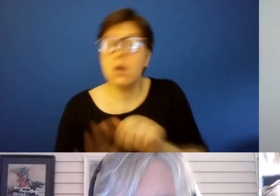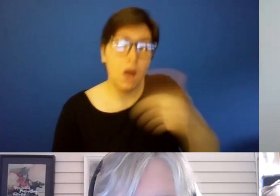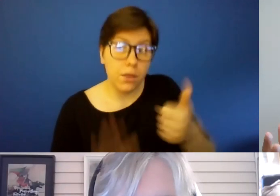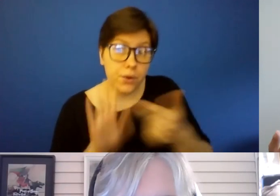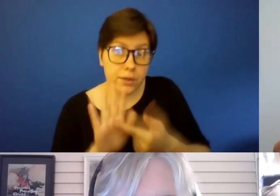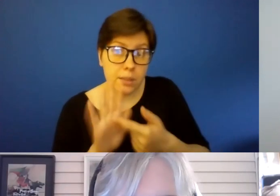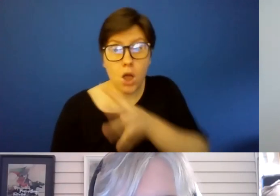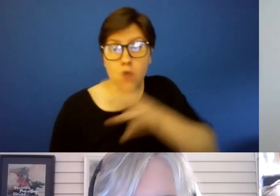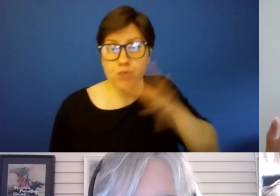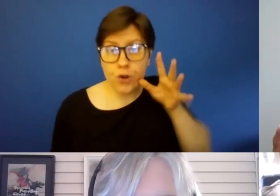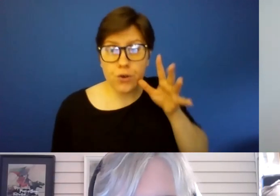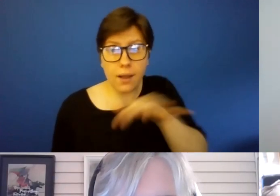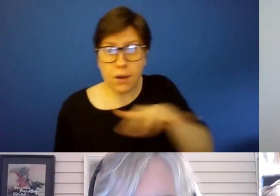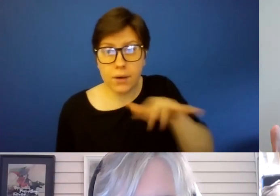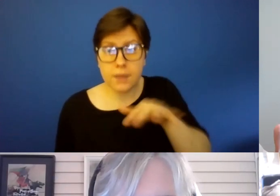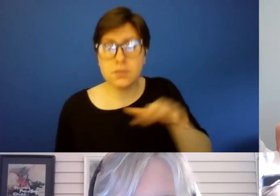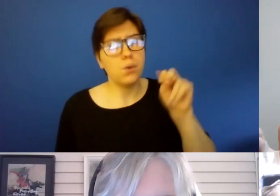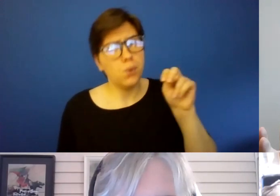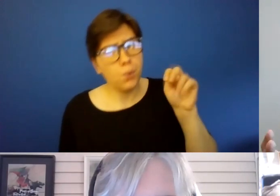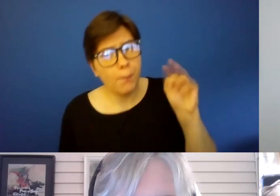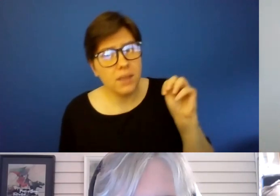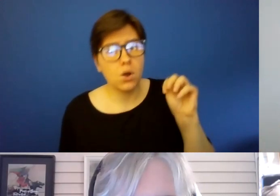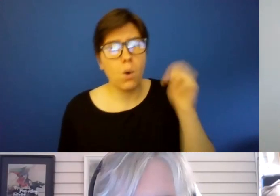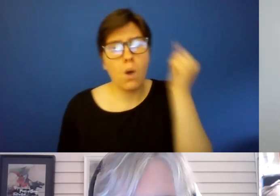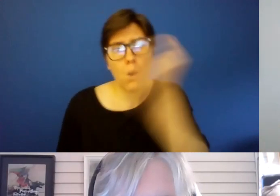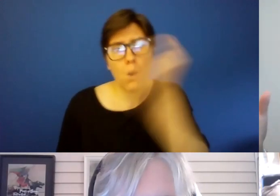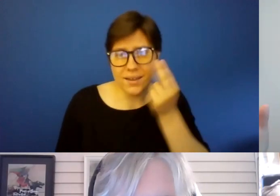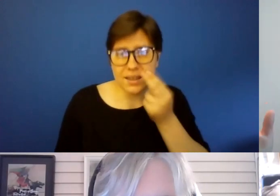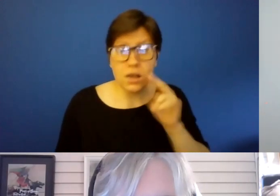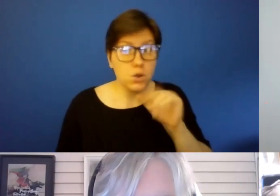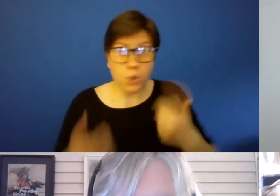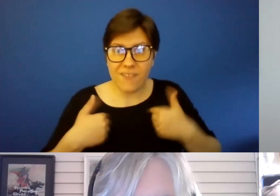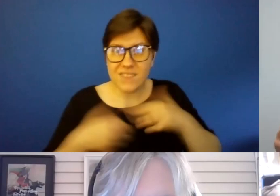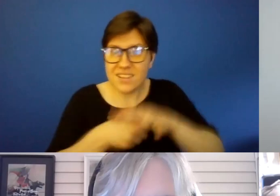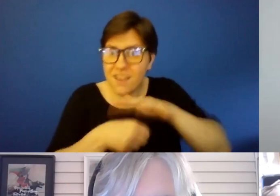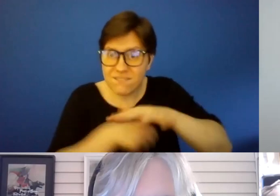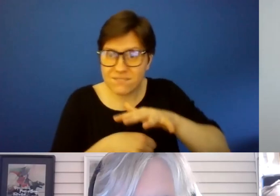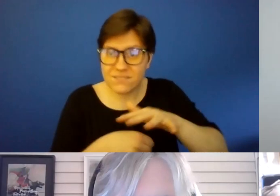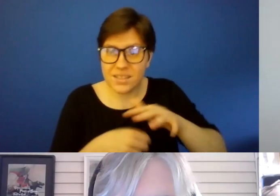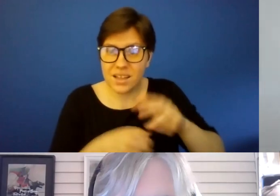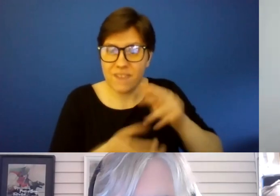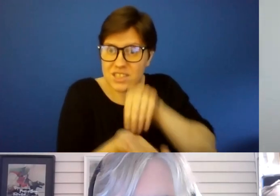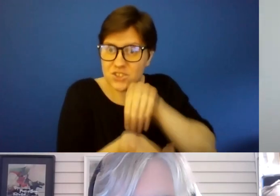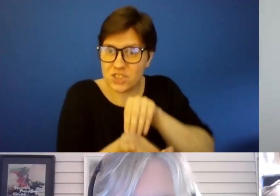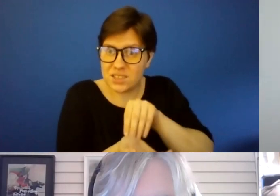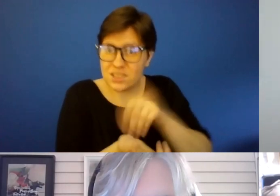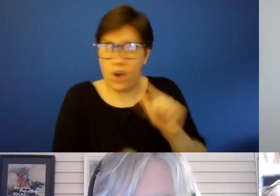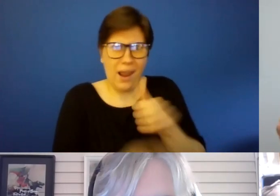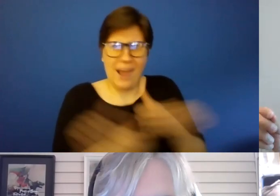like in New Mexico and Hawaii, there aren't enough physicians for any healthcare service, much less for